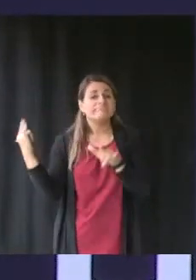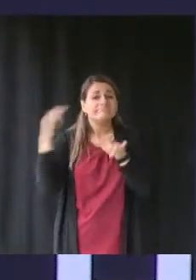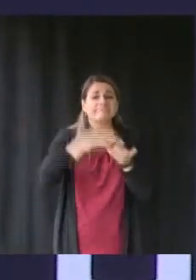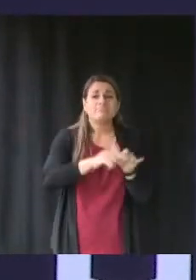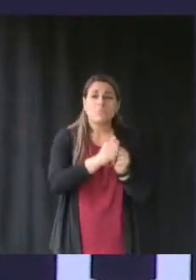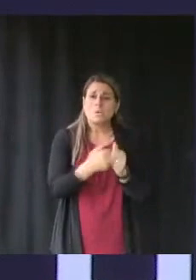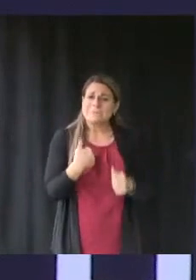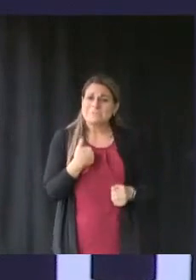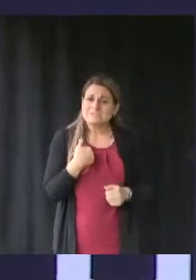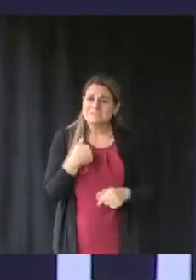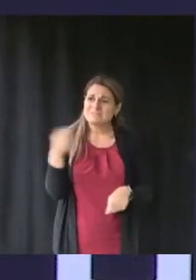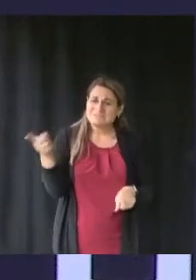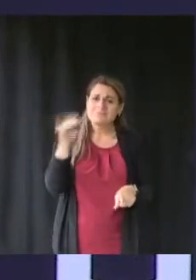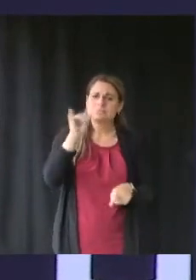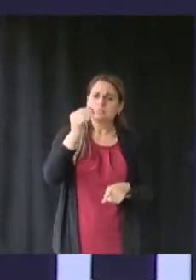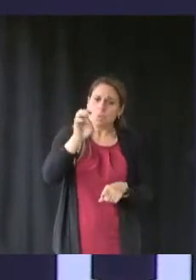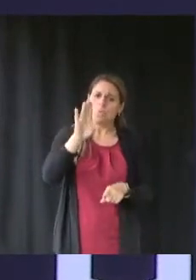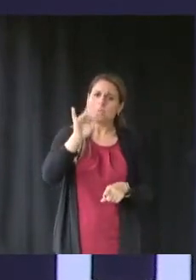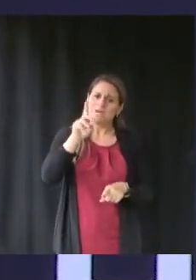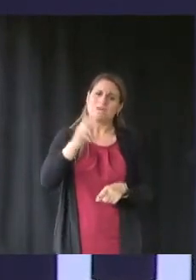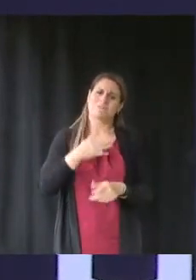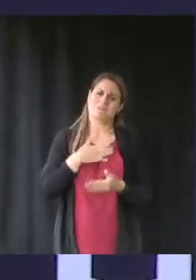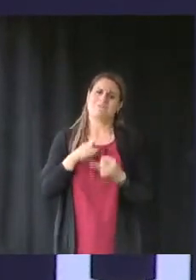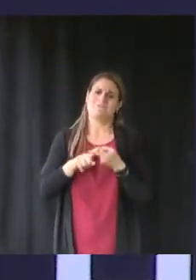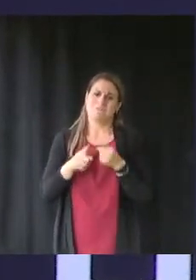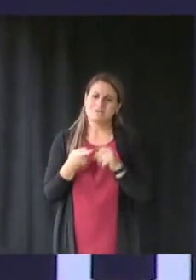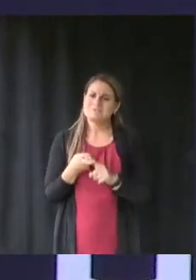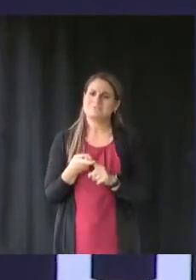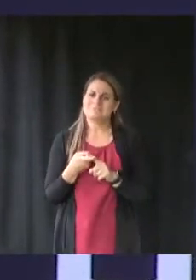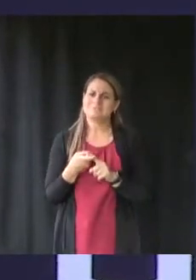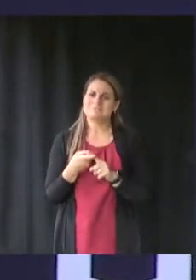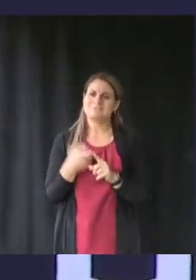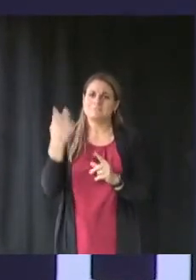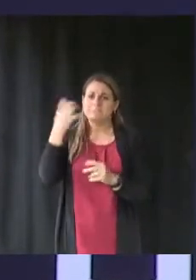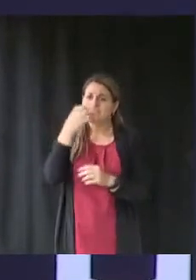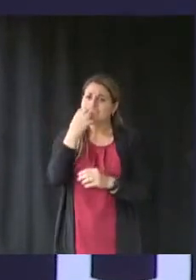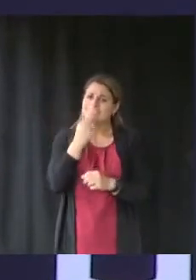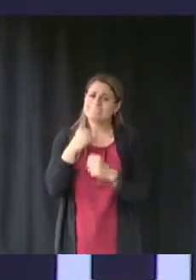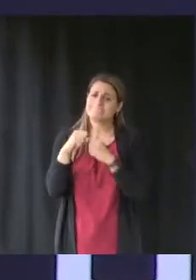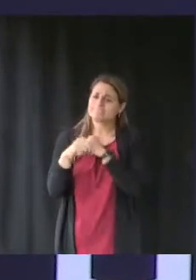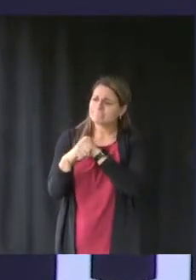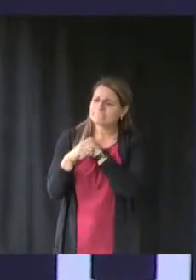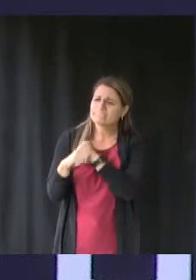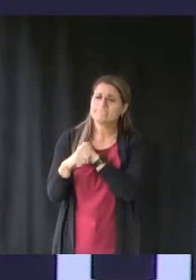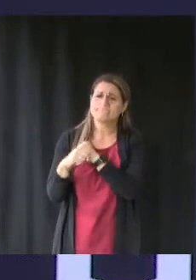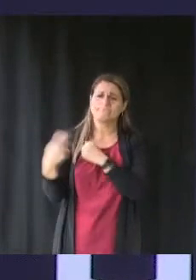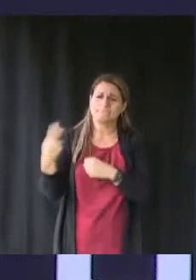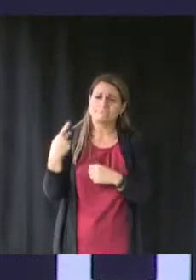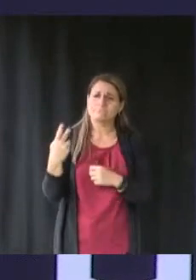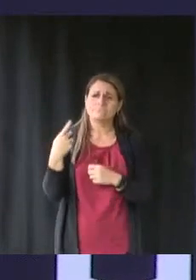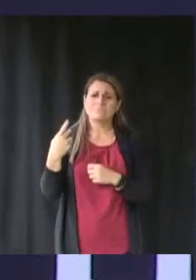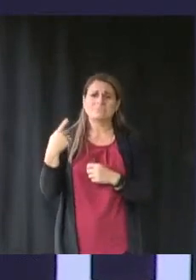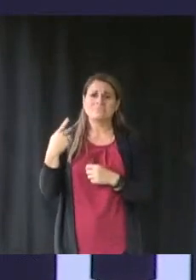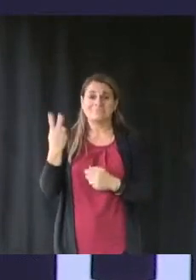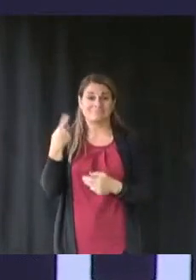Now, allow me to quickly add, we did so because of our deep friendship for each other, but we were also both broke, I might add, as